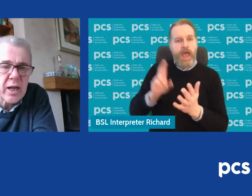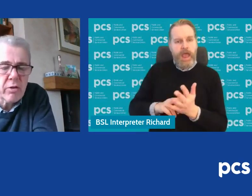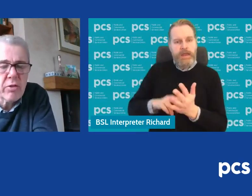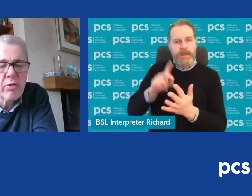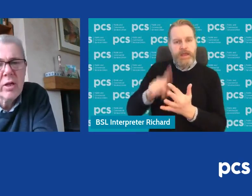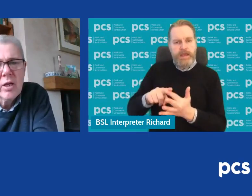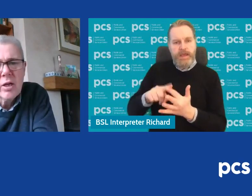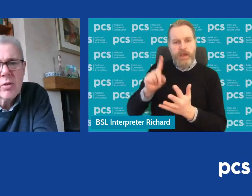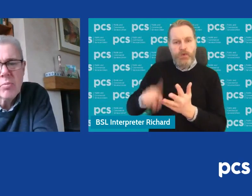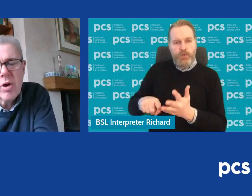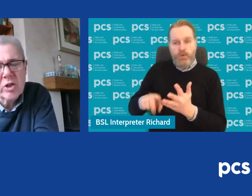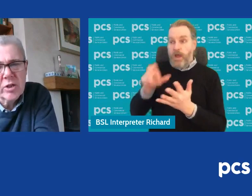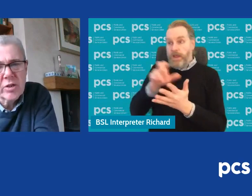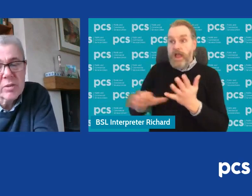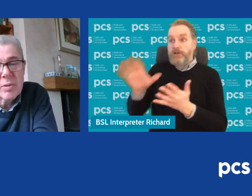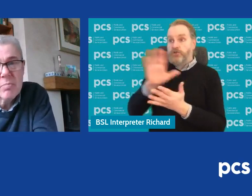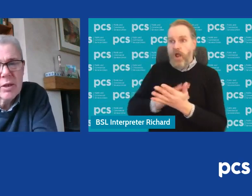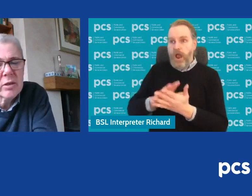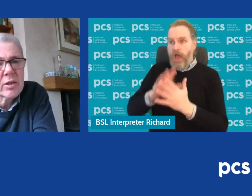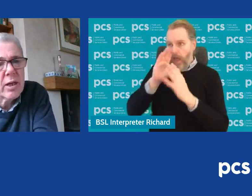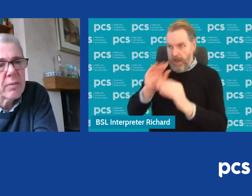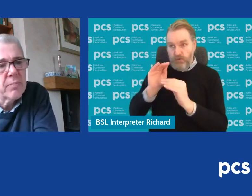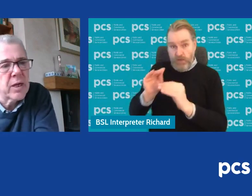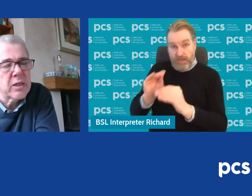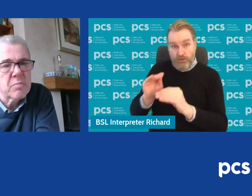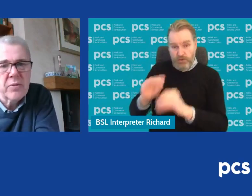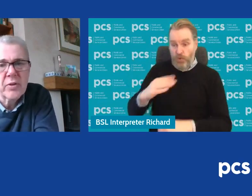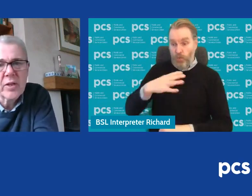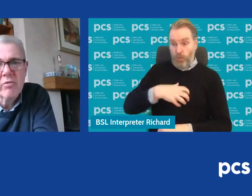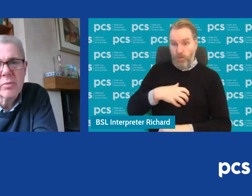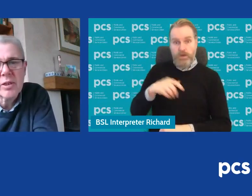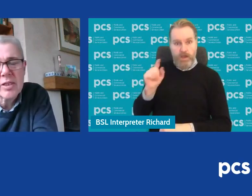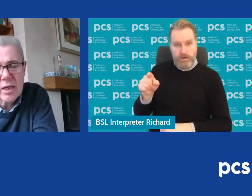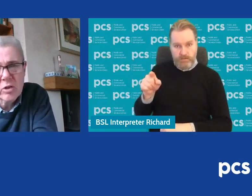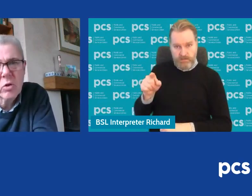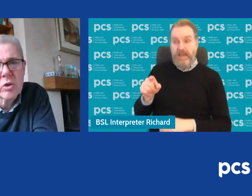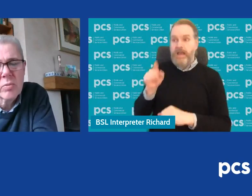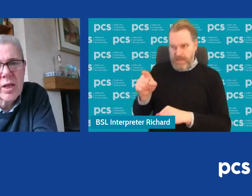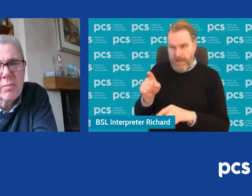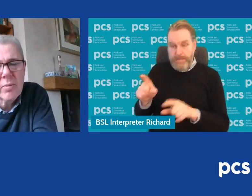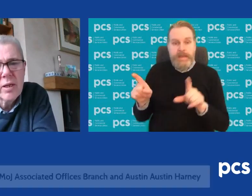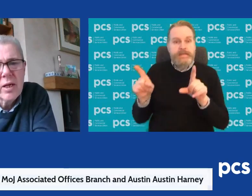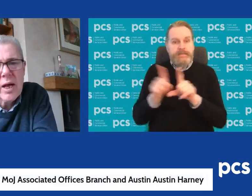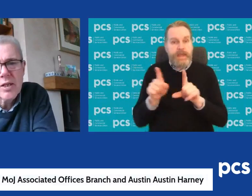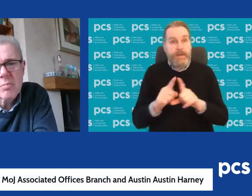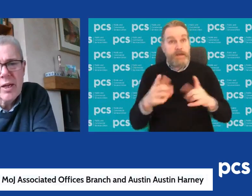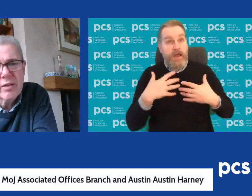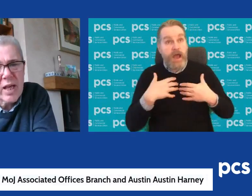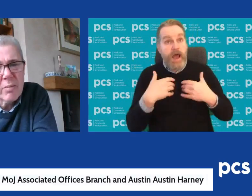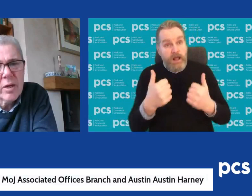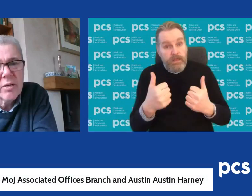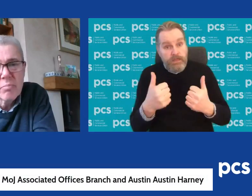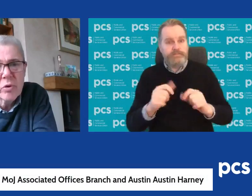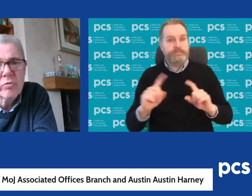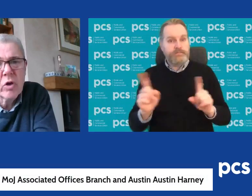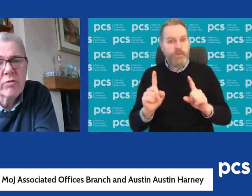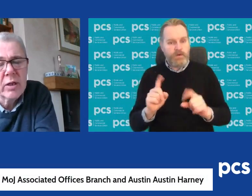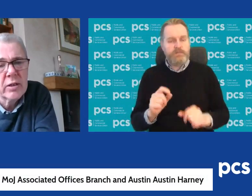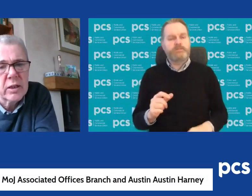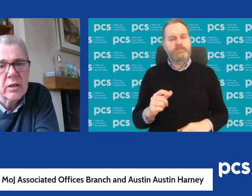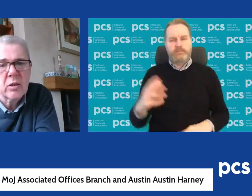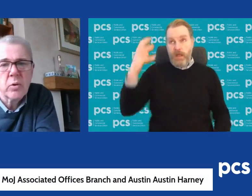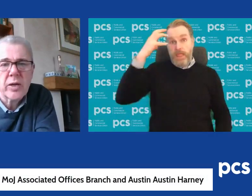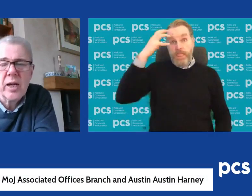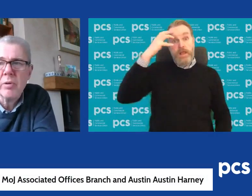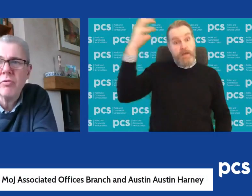colleagues in health, the pressure that has been built has meant that the government has had talks with them and has made them an improved